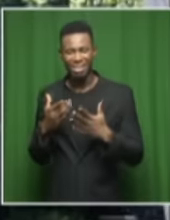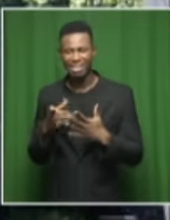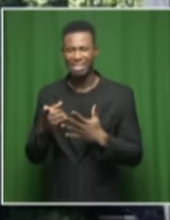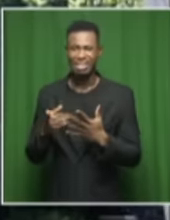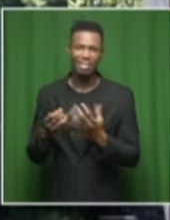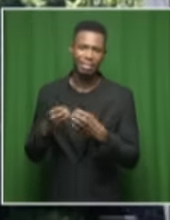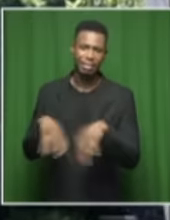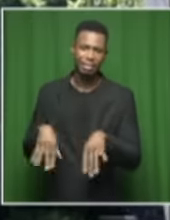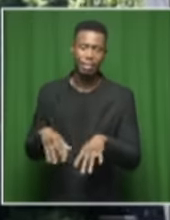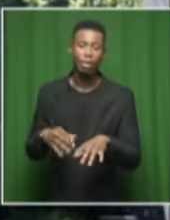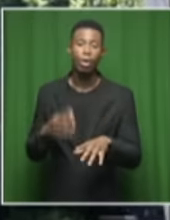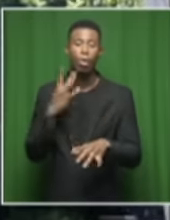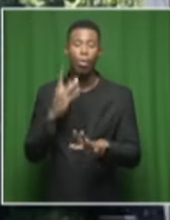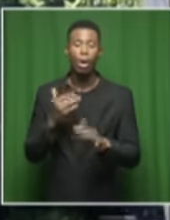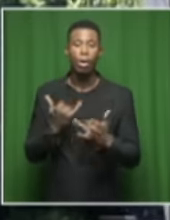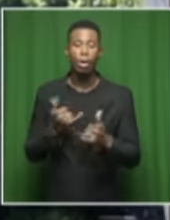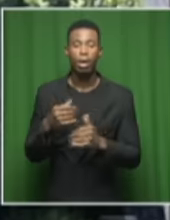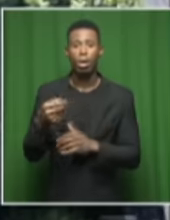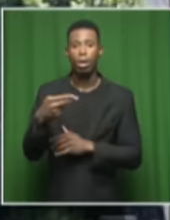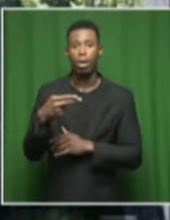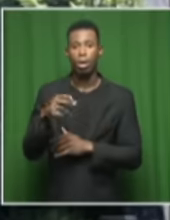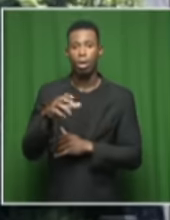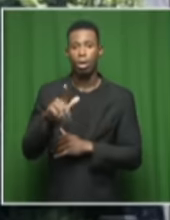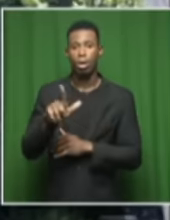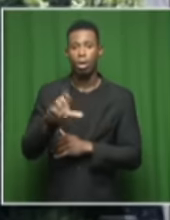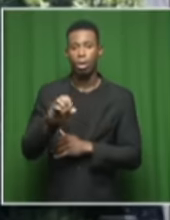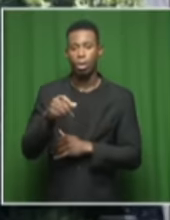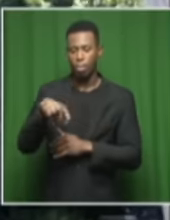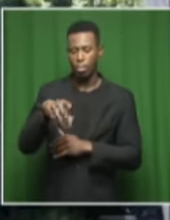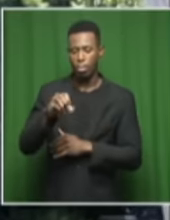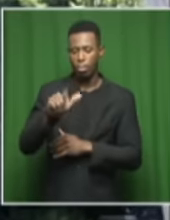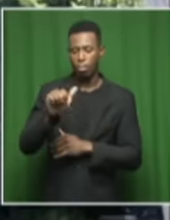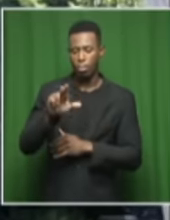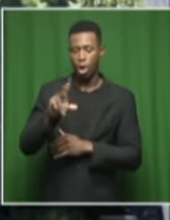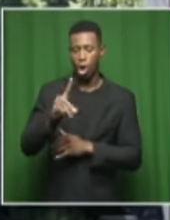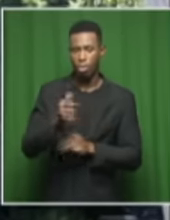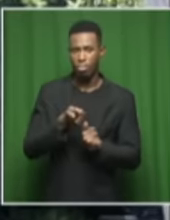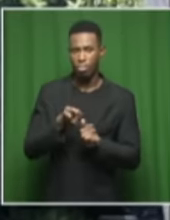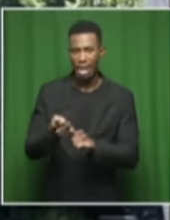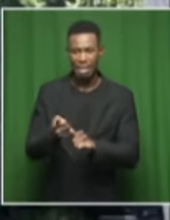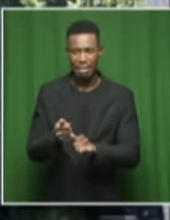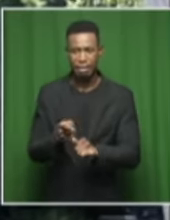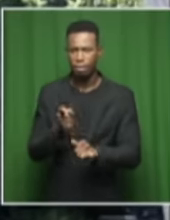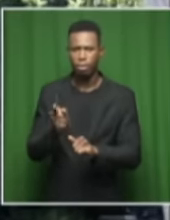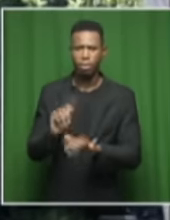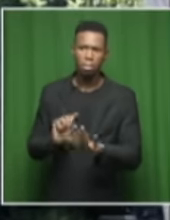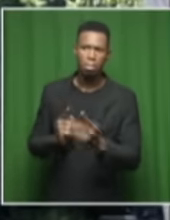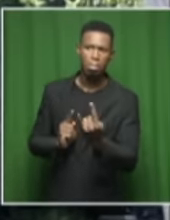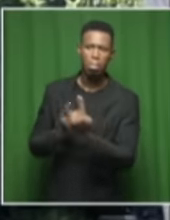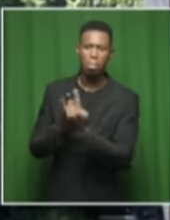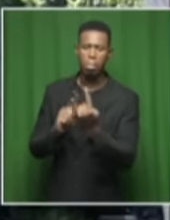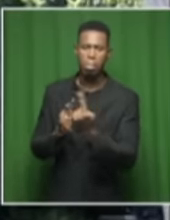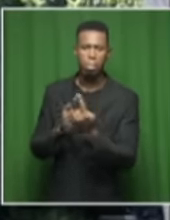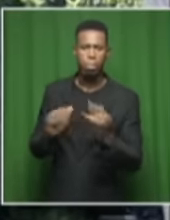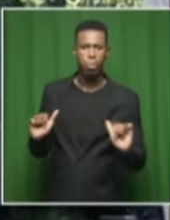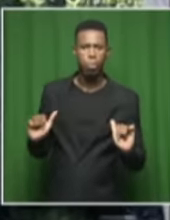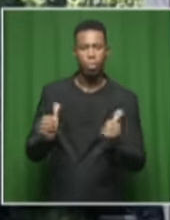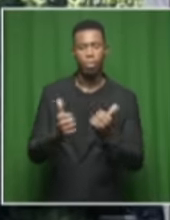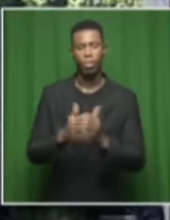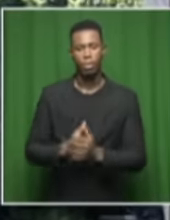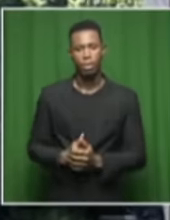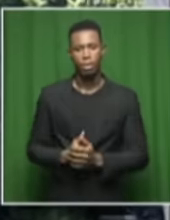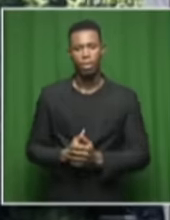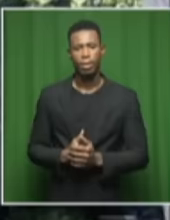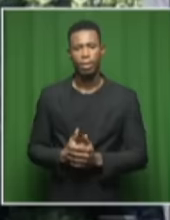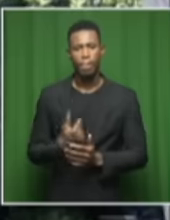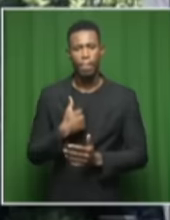once Andre got there, I don't think Marnie ended up missing a kick. So yeah, and I think Andre,